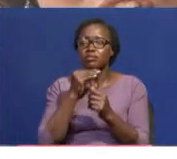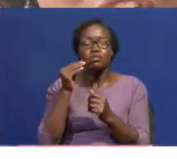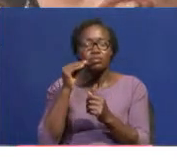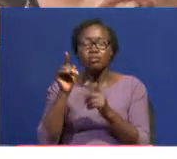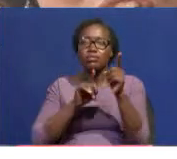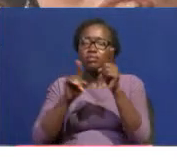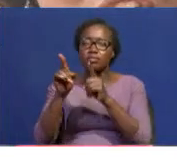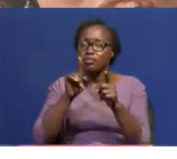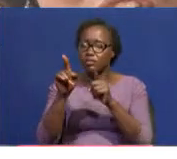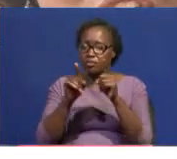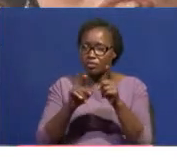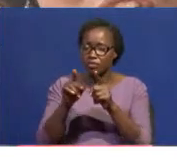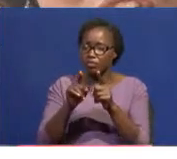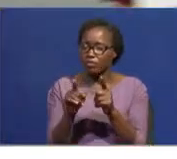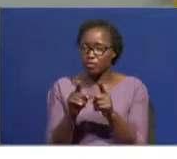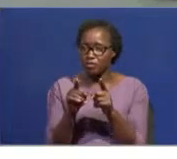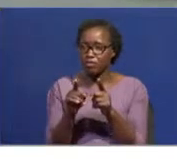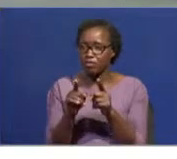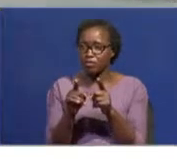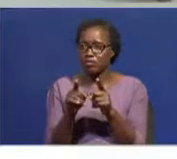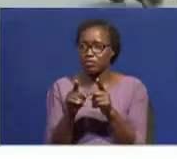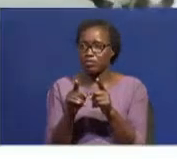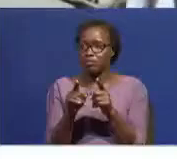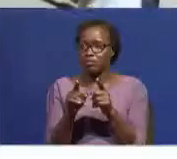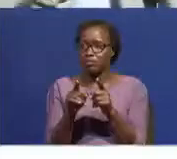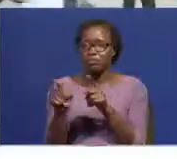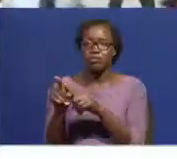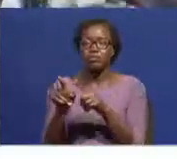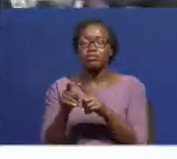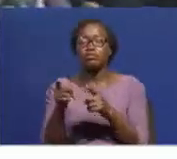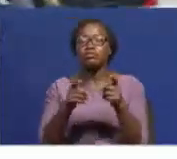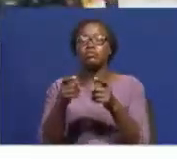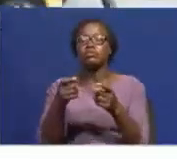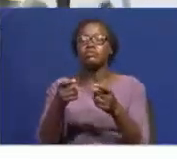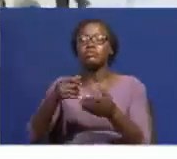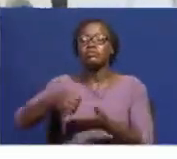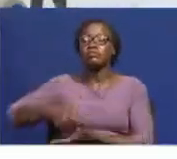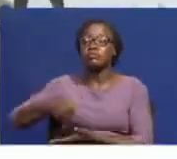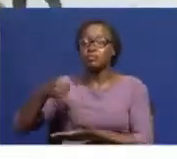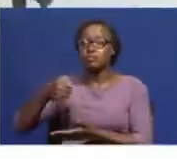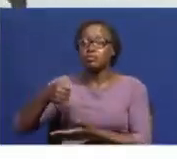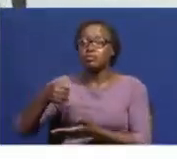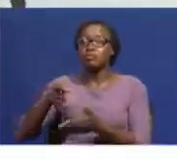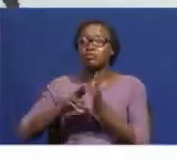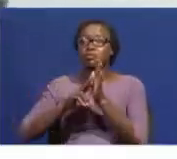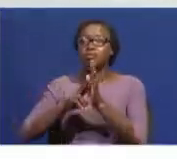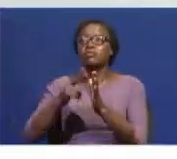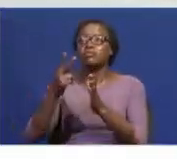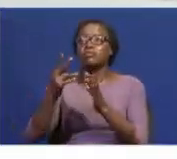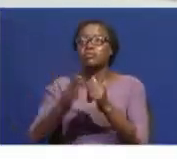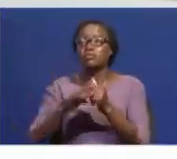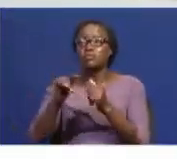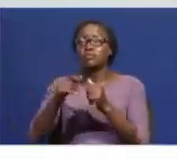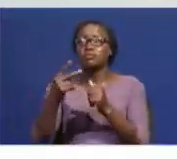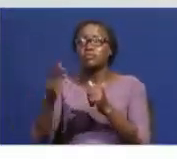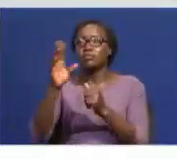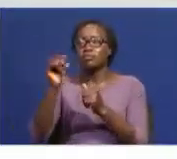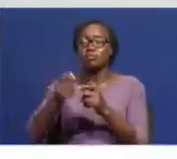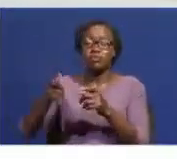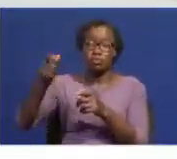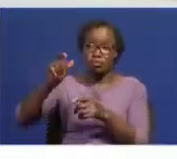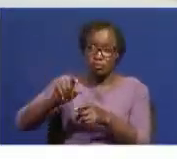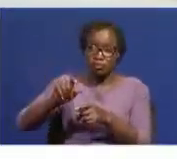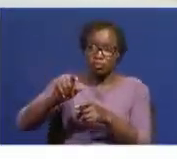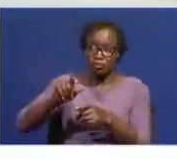and foreign travel, respectively. According to the Control of Budget, this represents a 29.2%